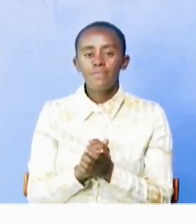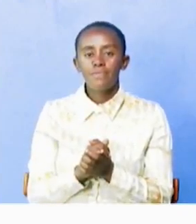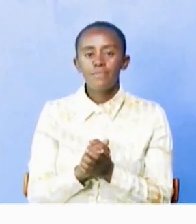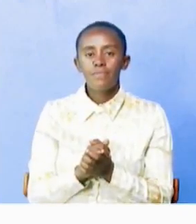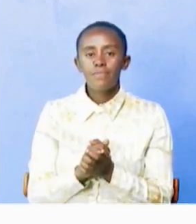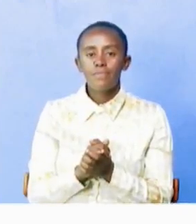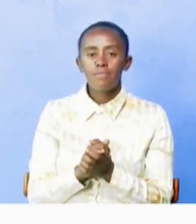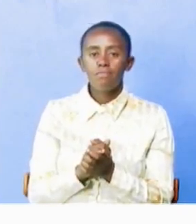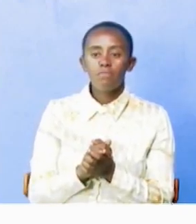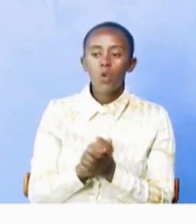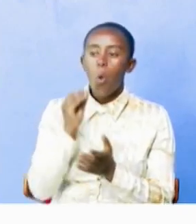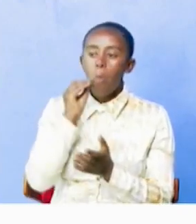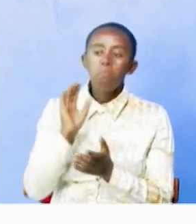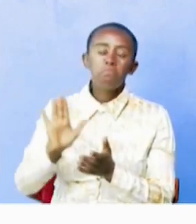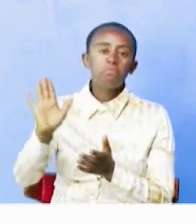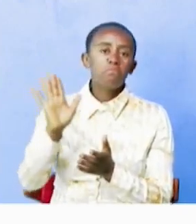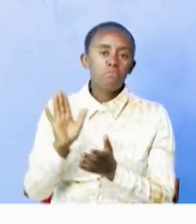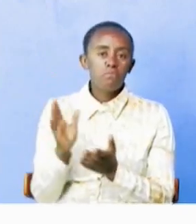in their home.